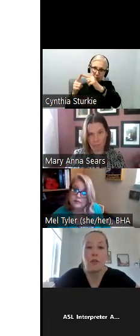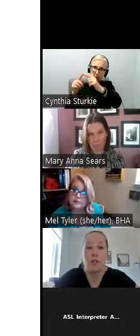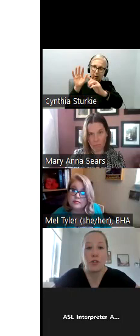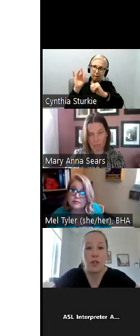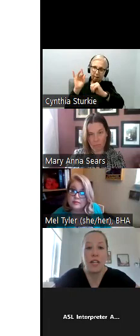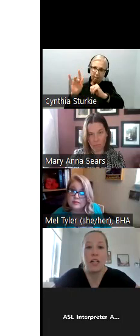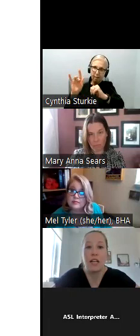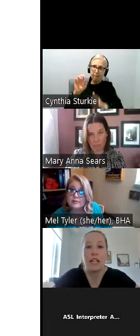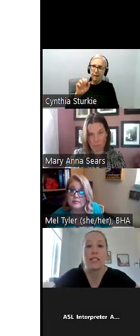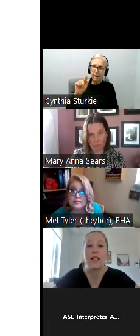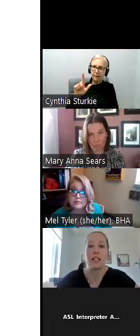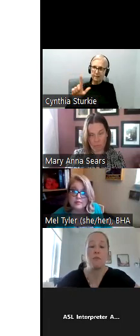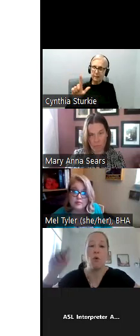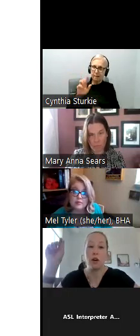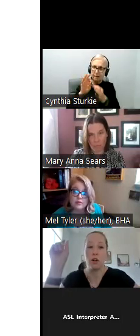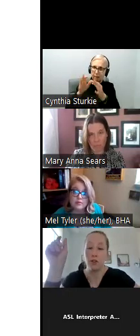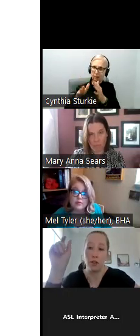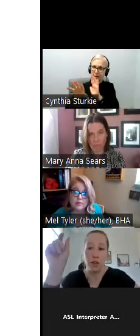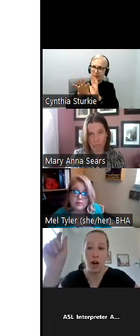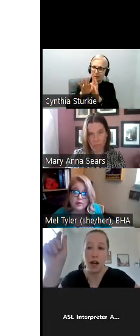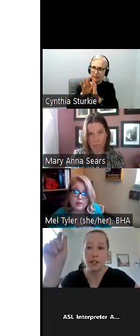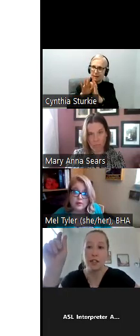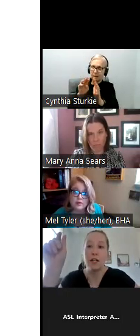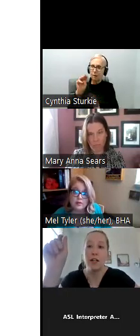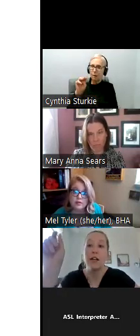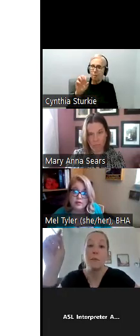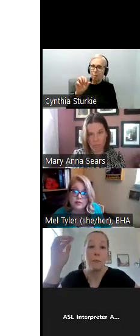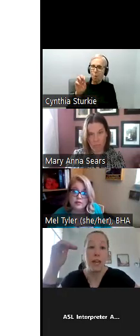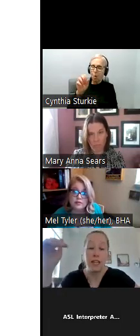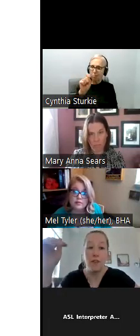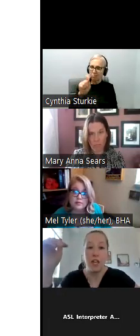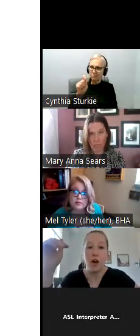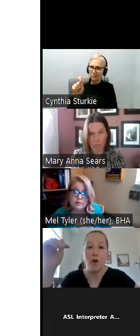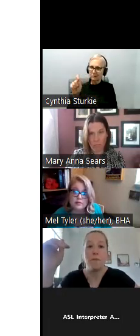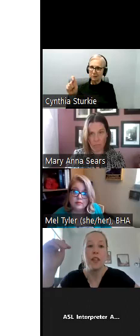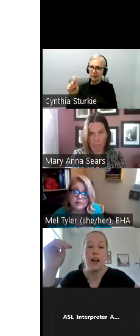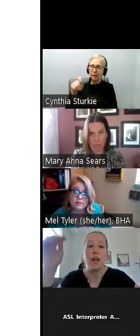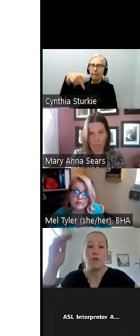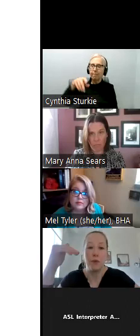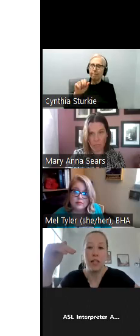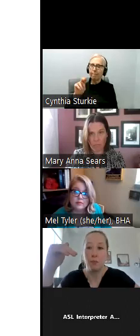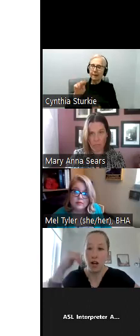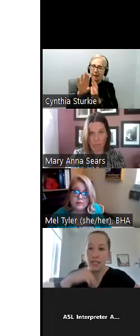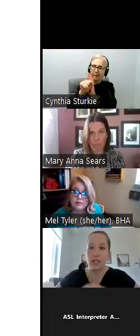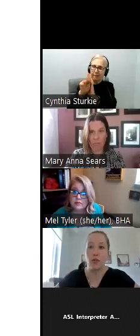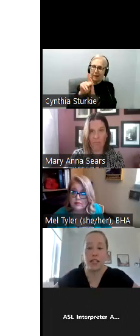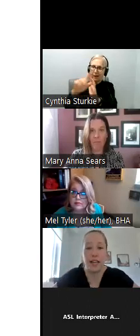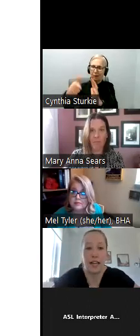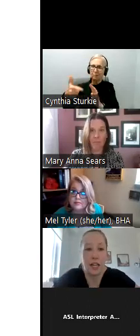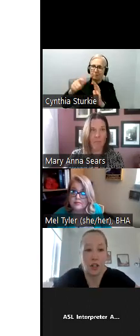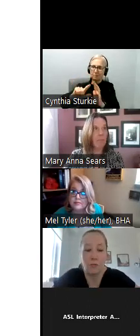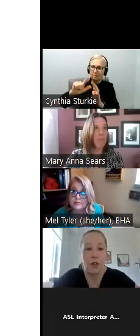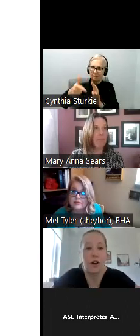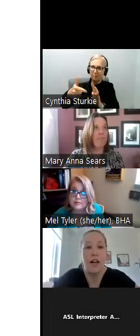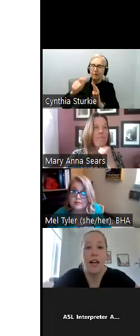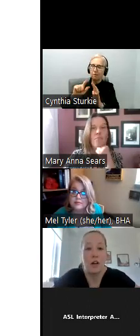ASL interpreter screen and select more, or the 3 dots. Pin the video, and then repeat the process for the